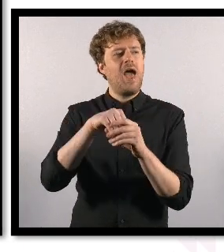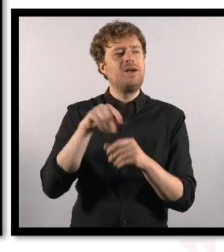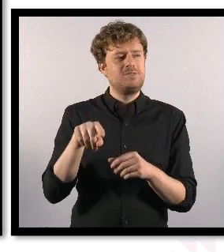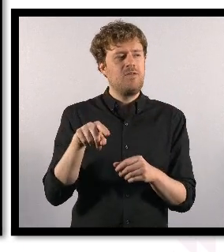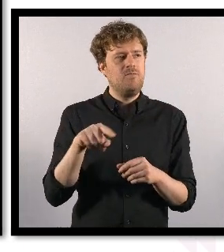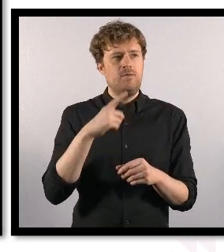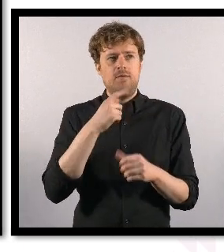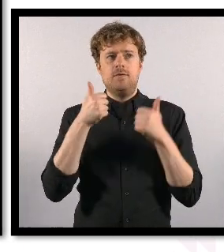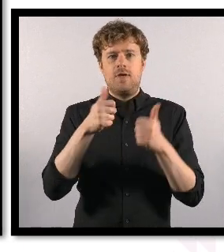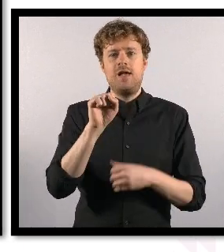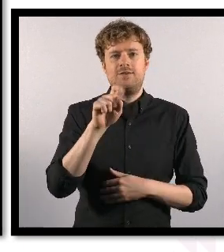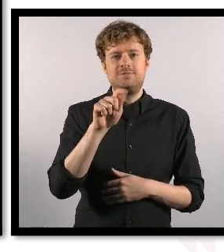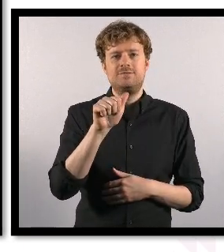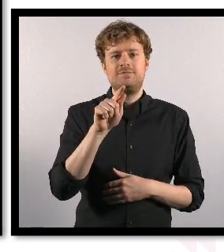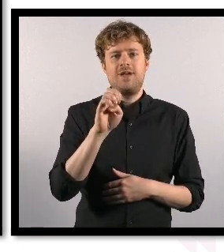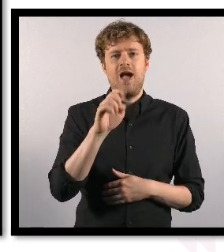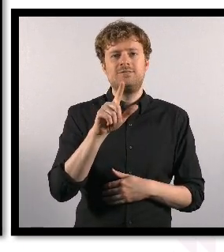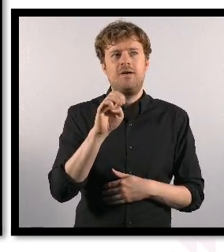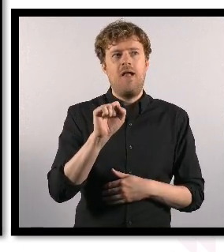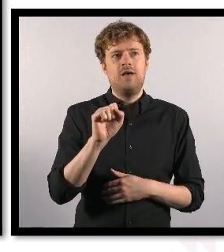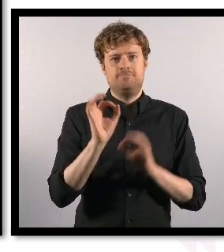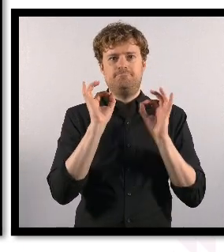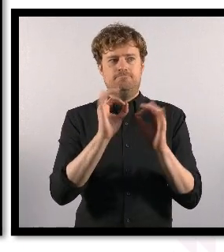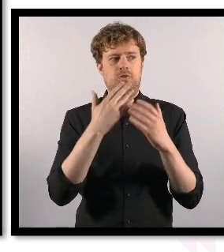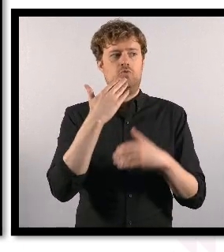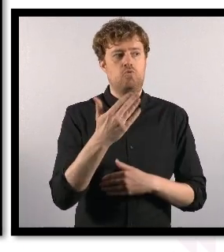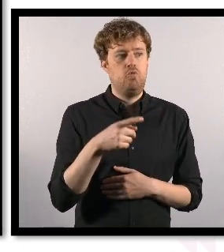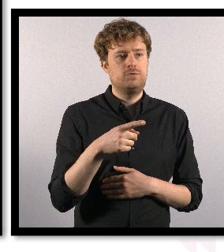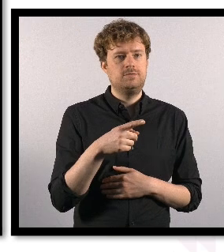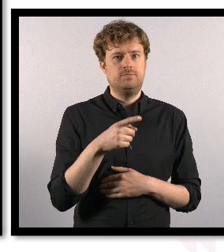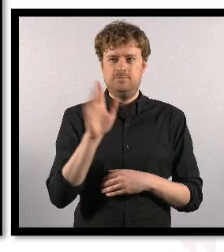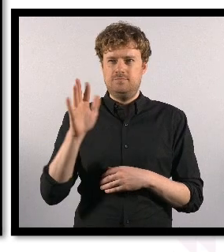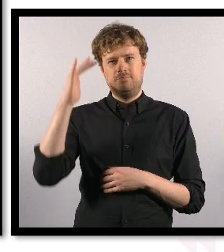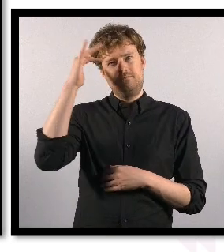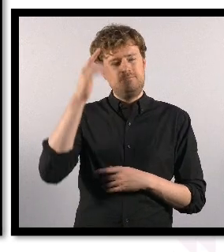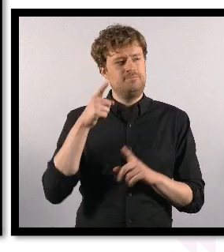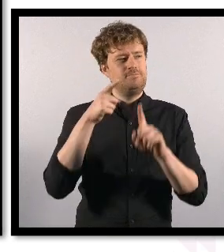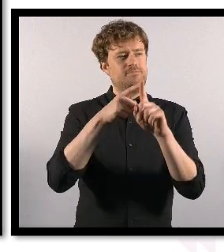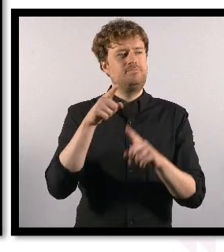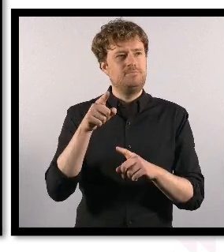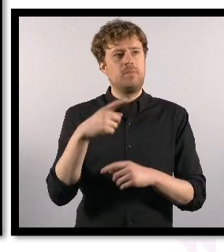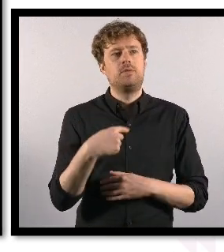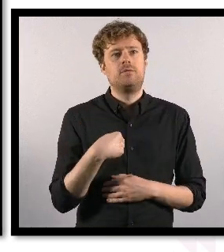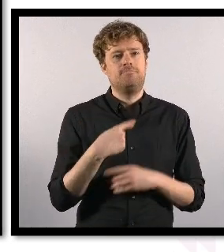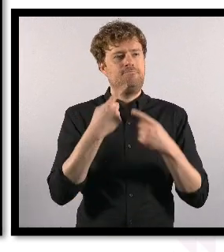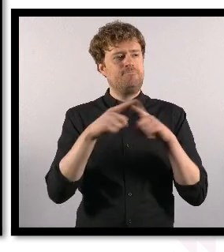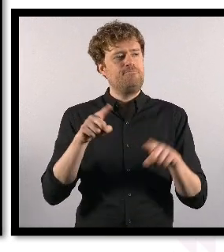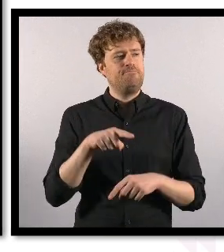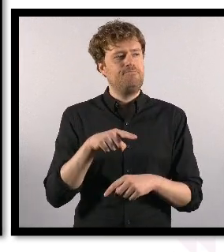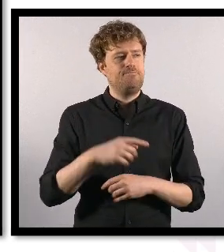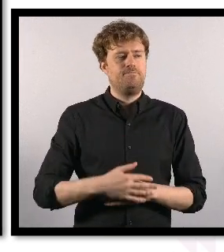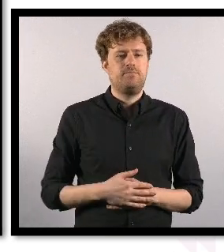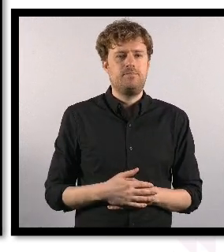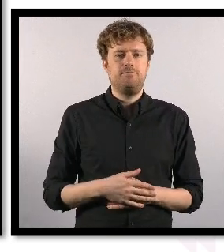AI is the opposite. AI is all about state. So the question is, how do we evolve? How do we shift